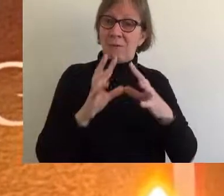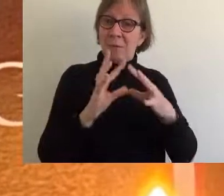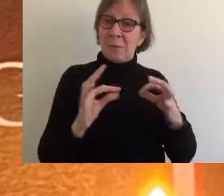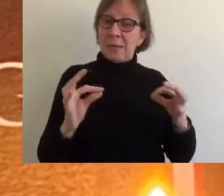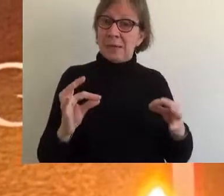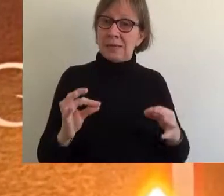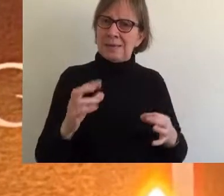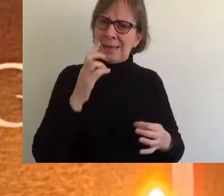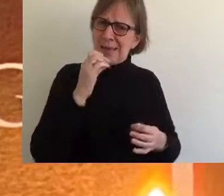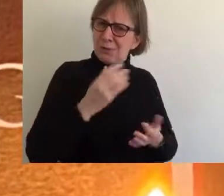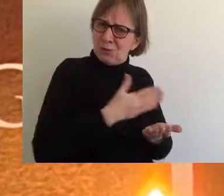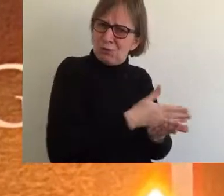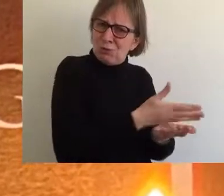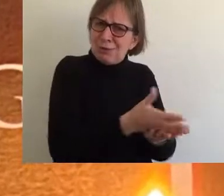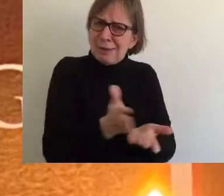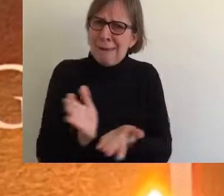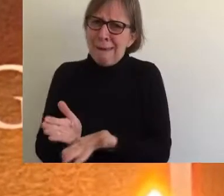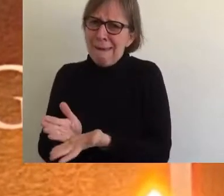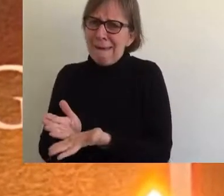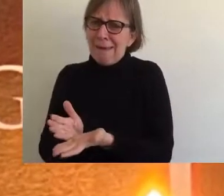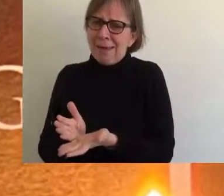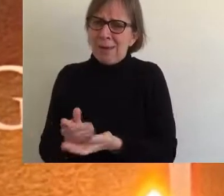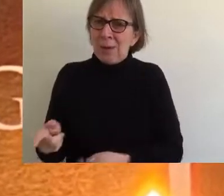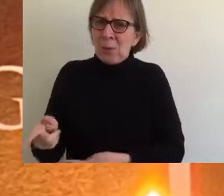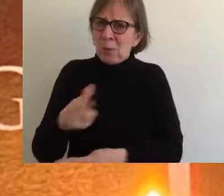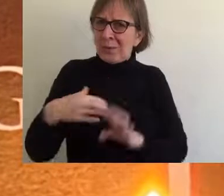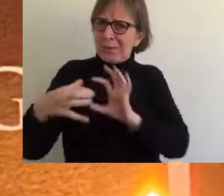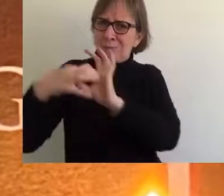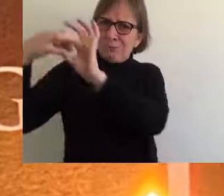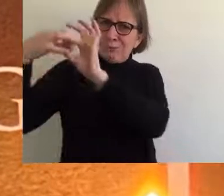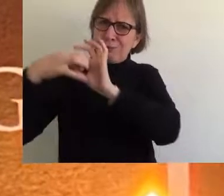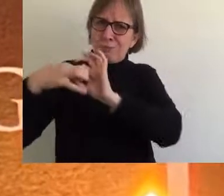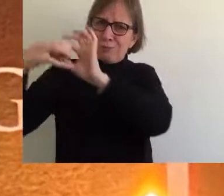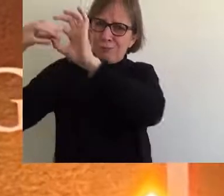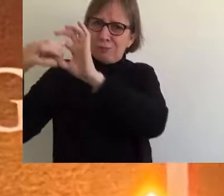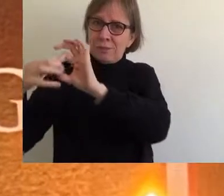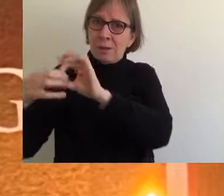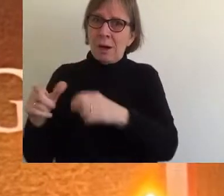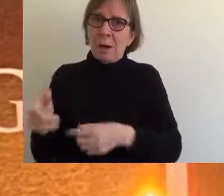it. As we abide in Christ, we abide in Christ together.